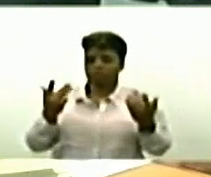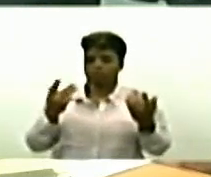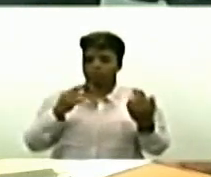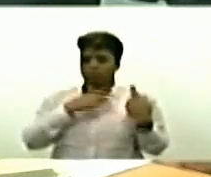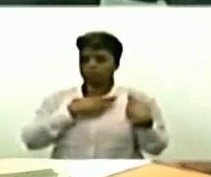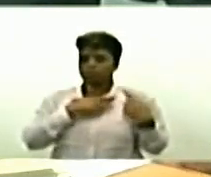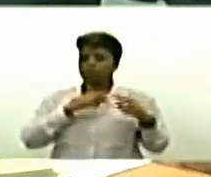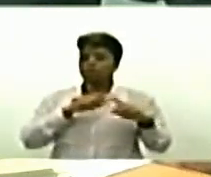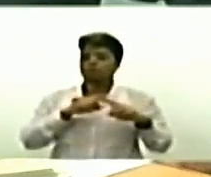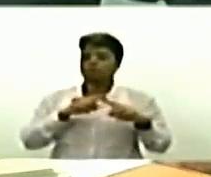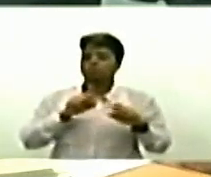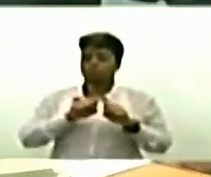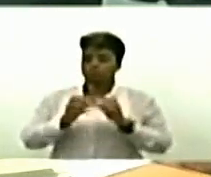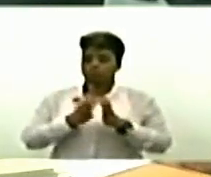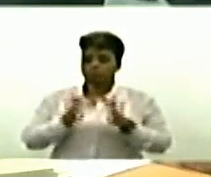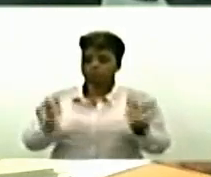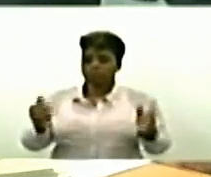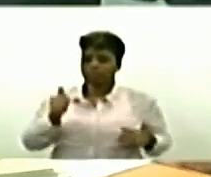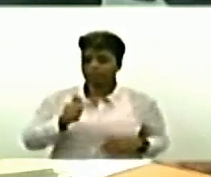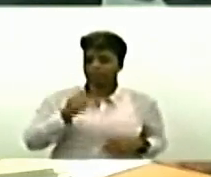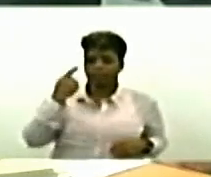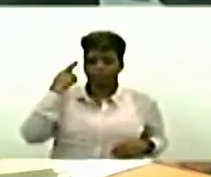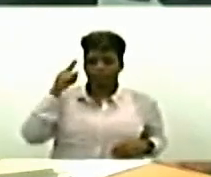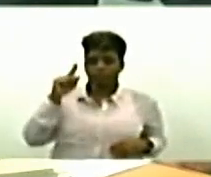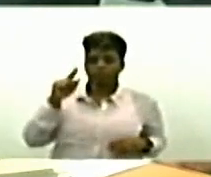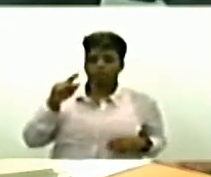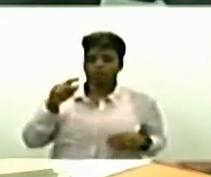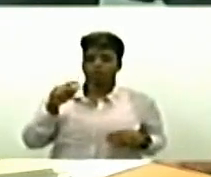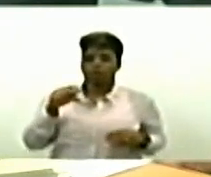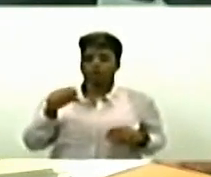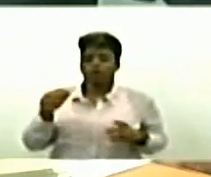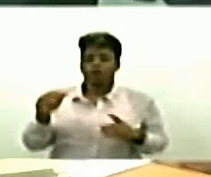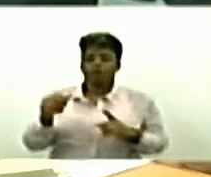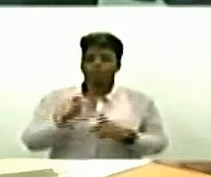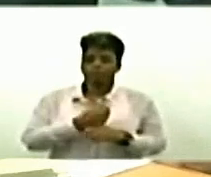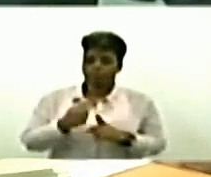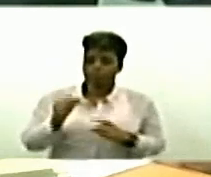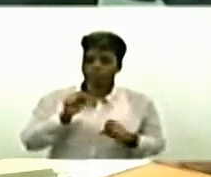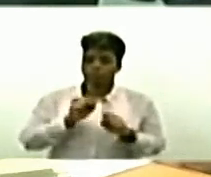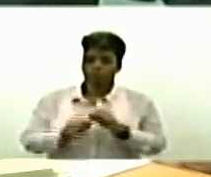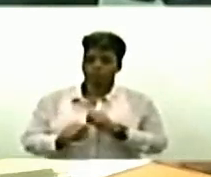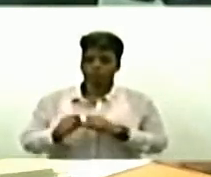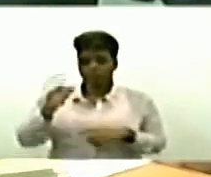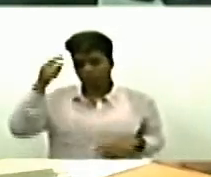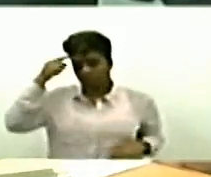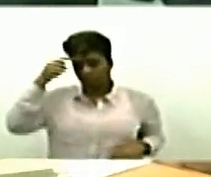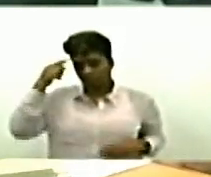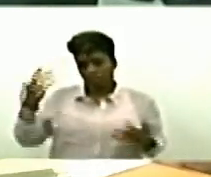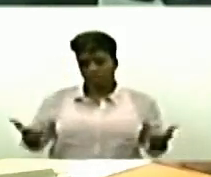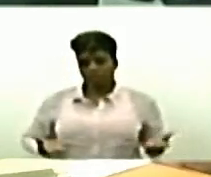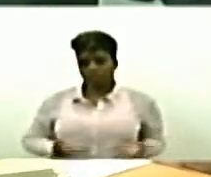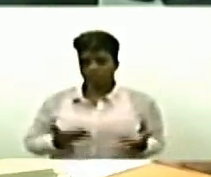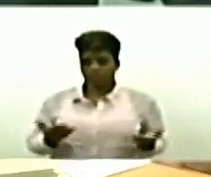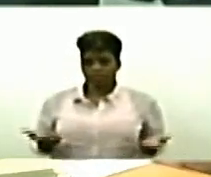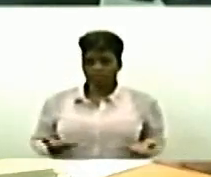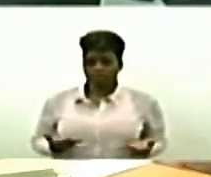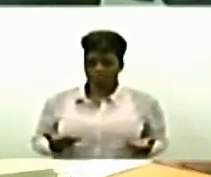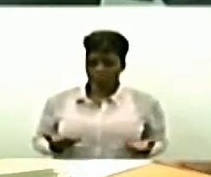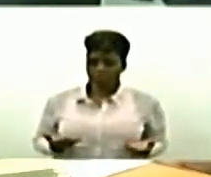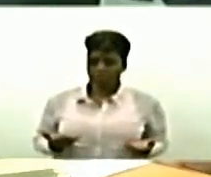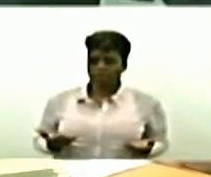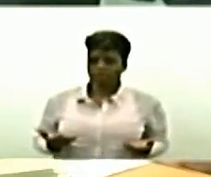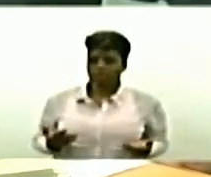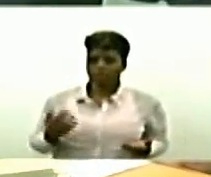So it opens itself for potential abuse. And I think the thinking here was, with traffic wardens, to